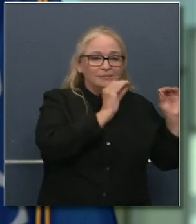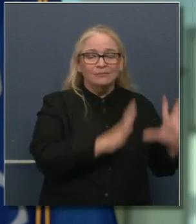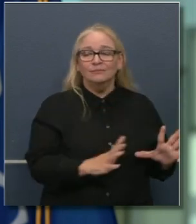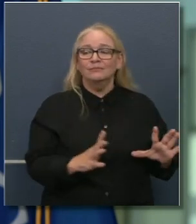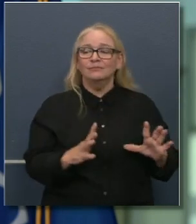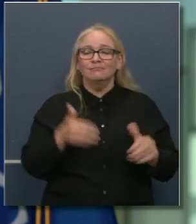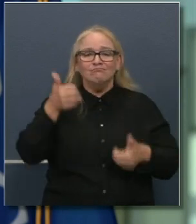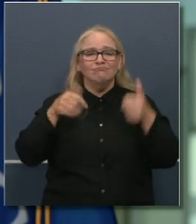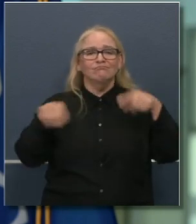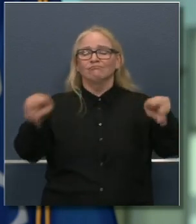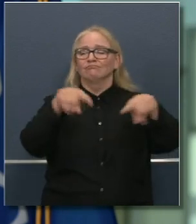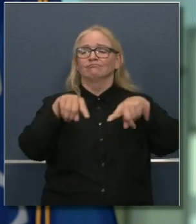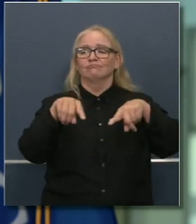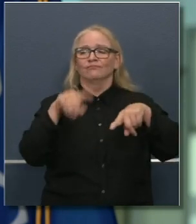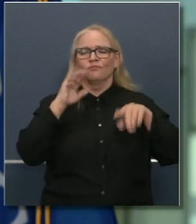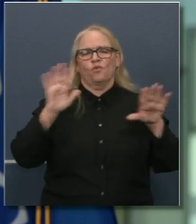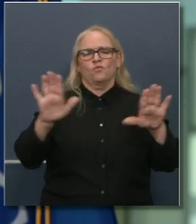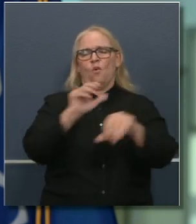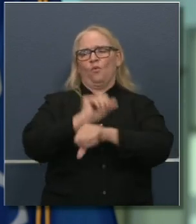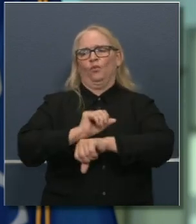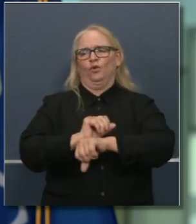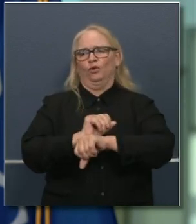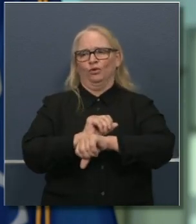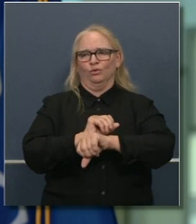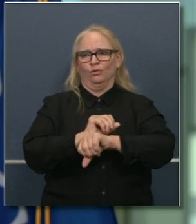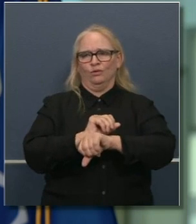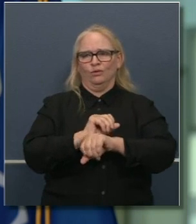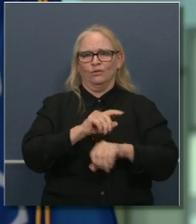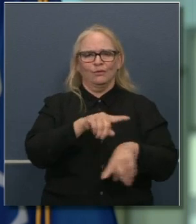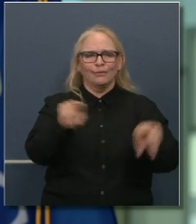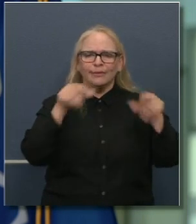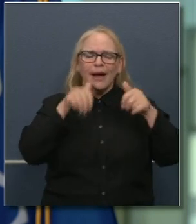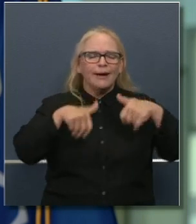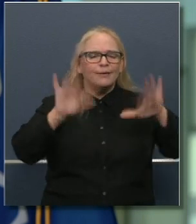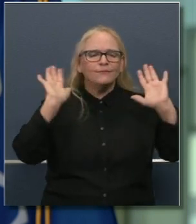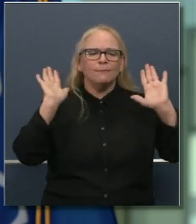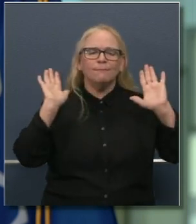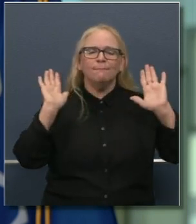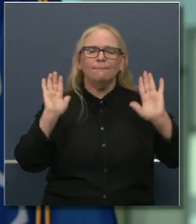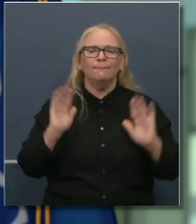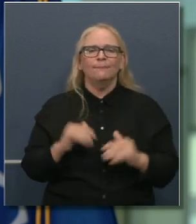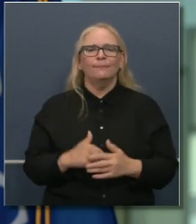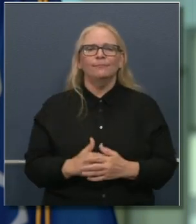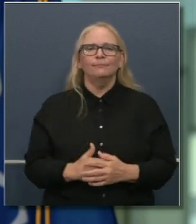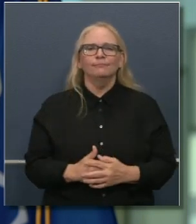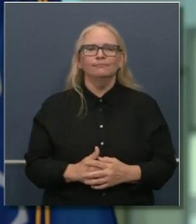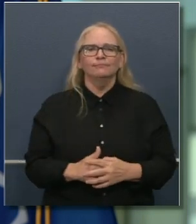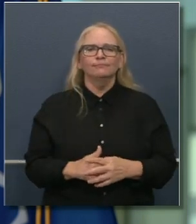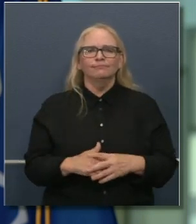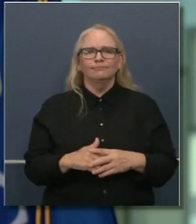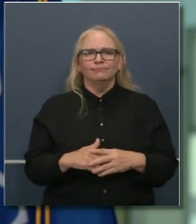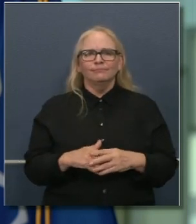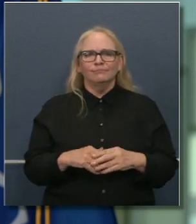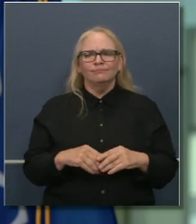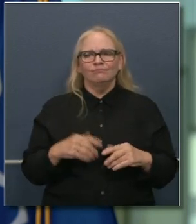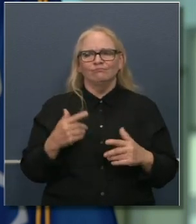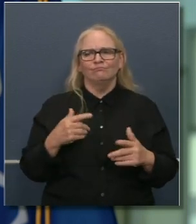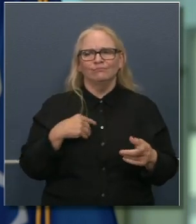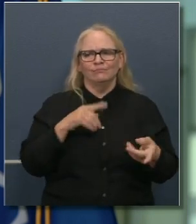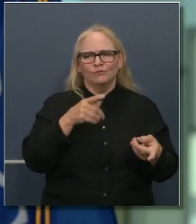willingness to never sacrifice for expediency, but to really focus on the medium,